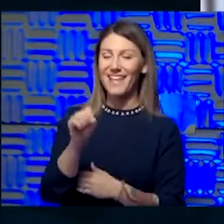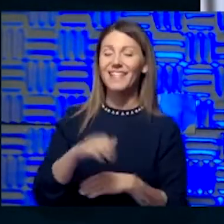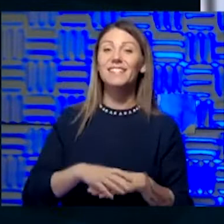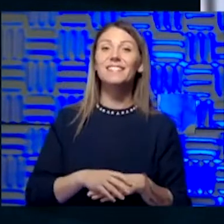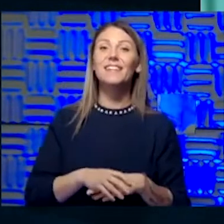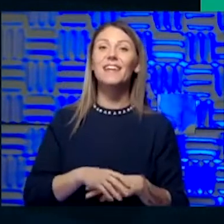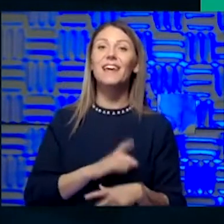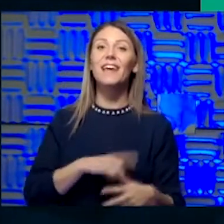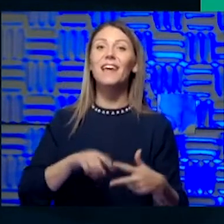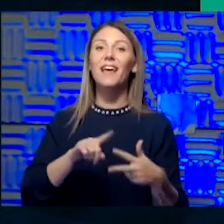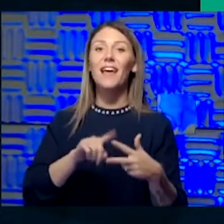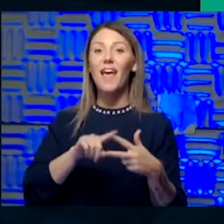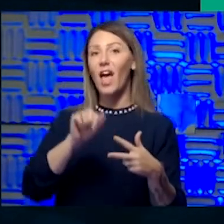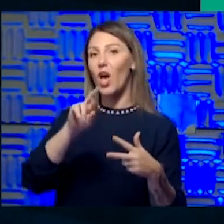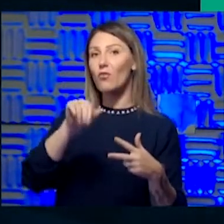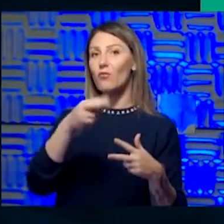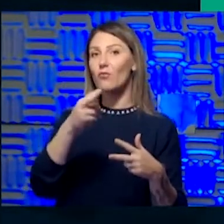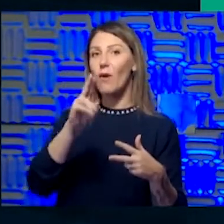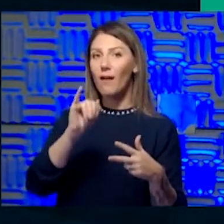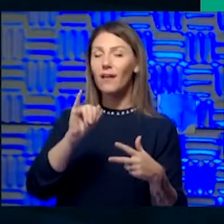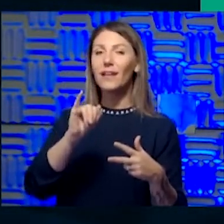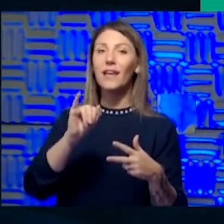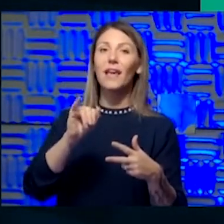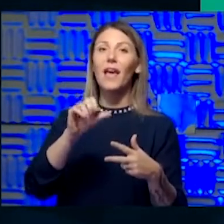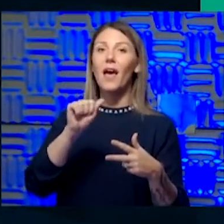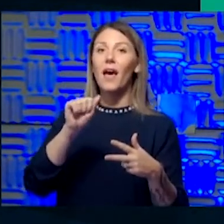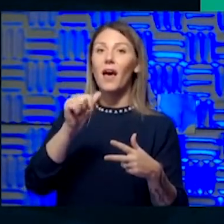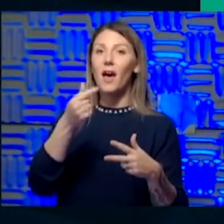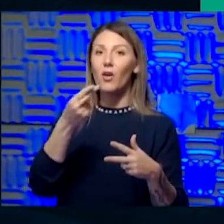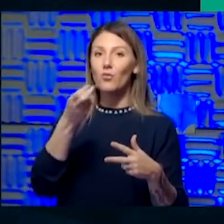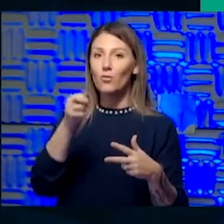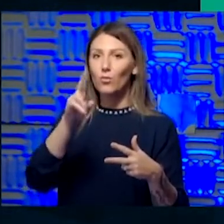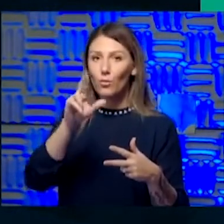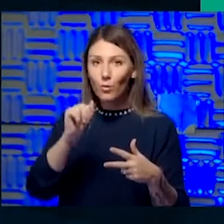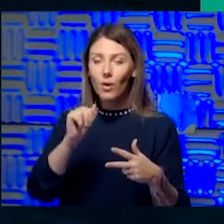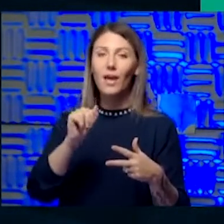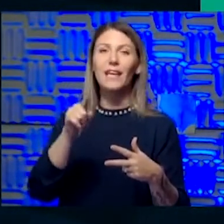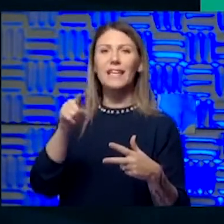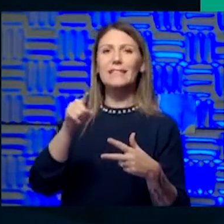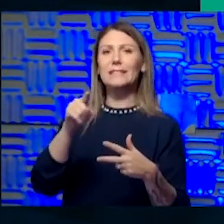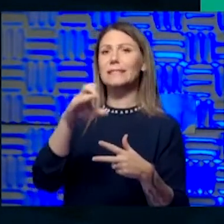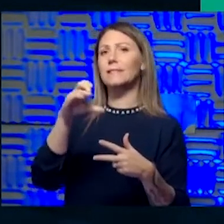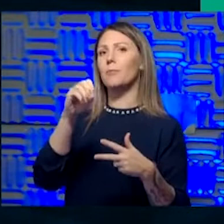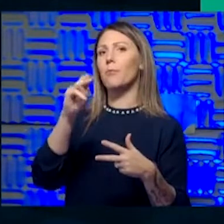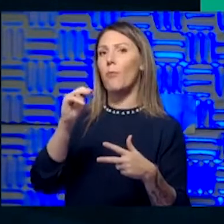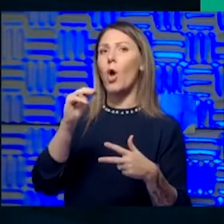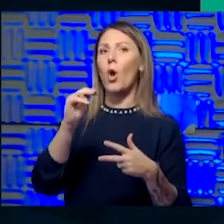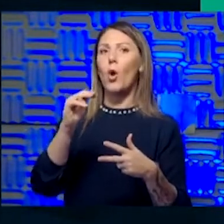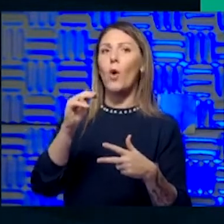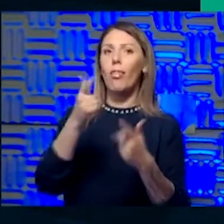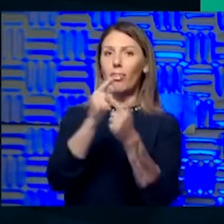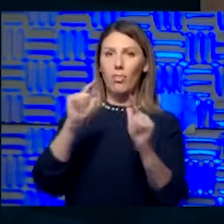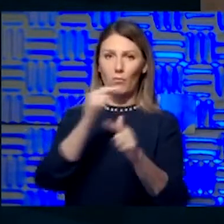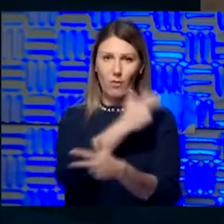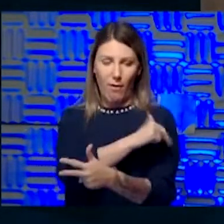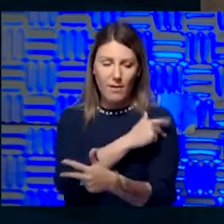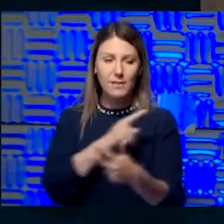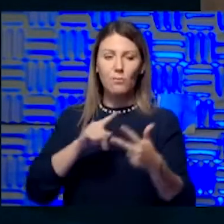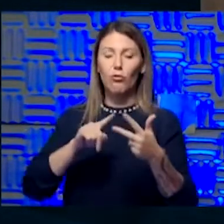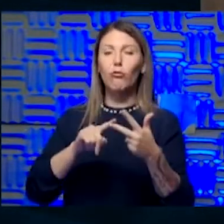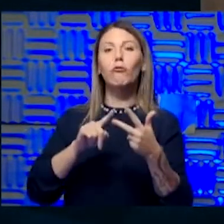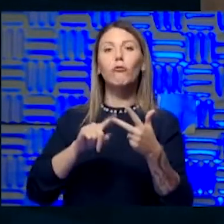Raghu Adiga, who is the CMO at Liberty Hospital. Raghu? Yep, I'm here. Awesome. Larry Botts,